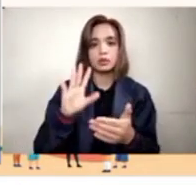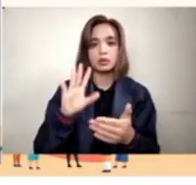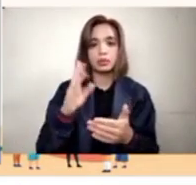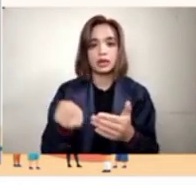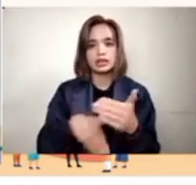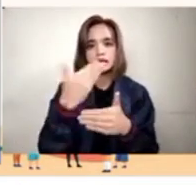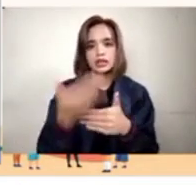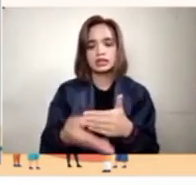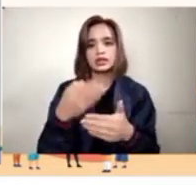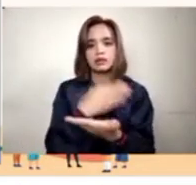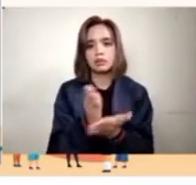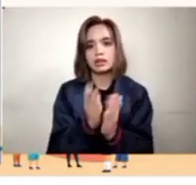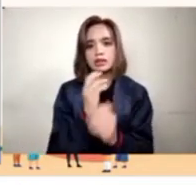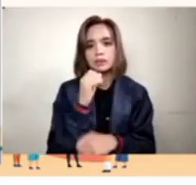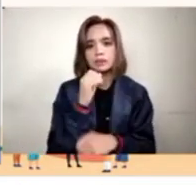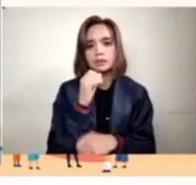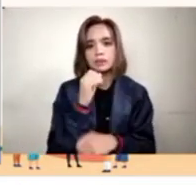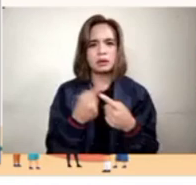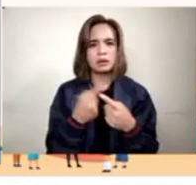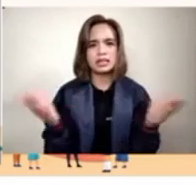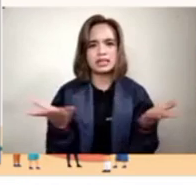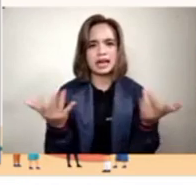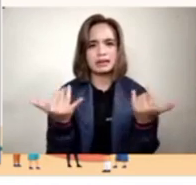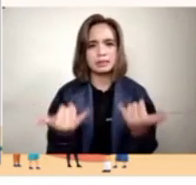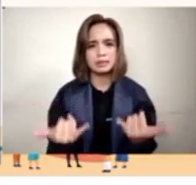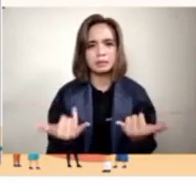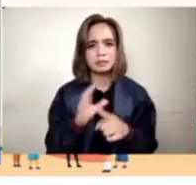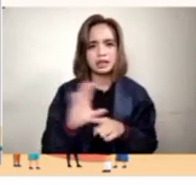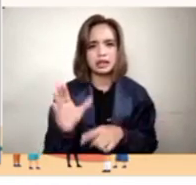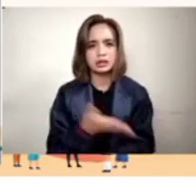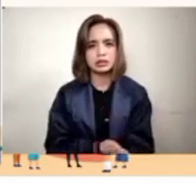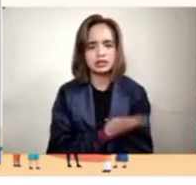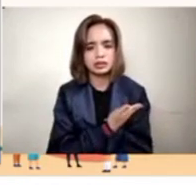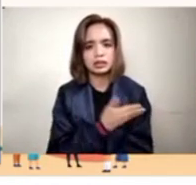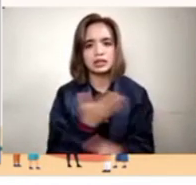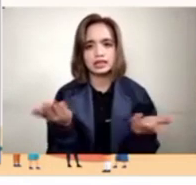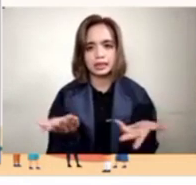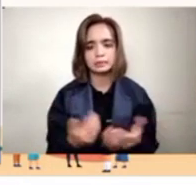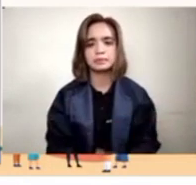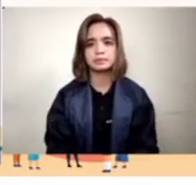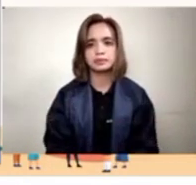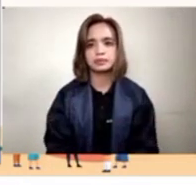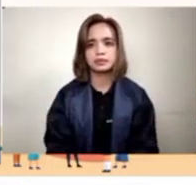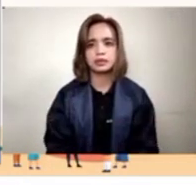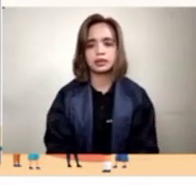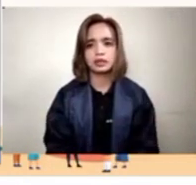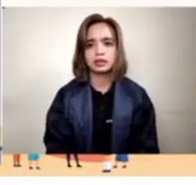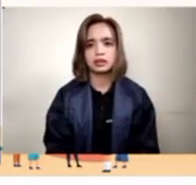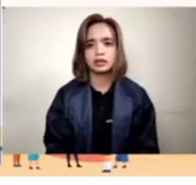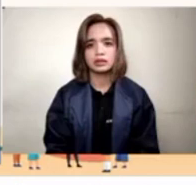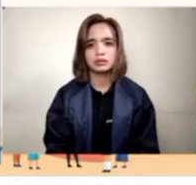the next budget year. But where are we now in terms of this career progression